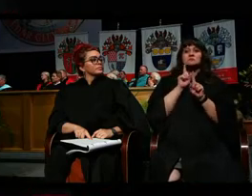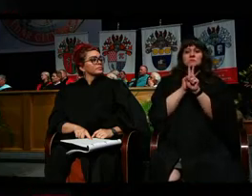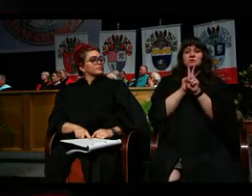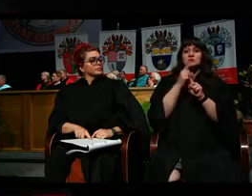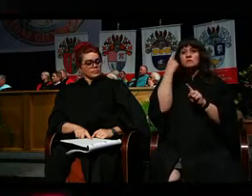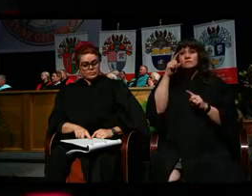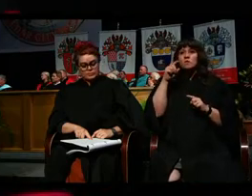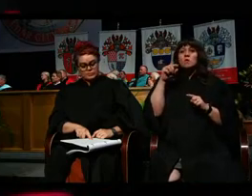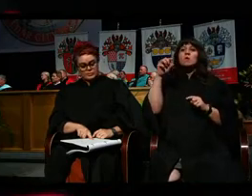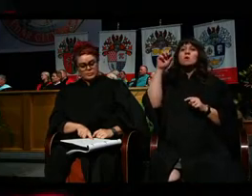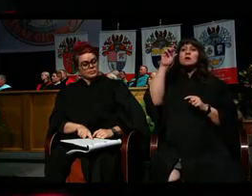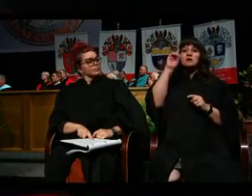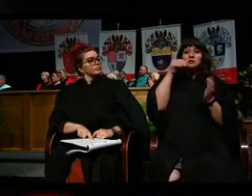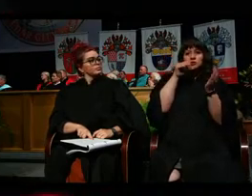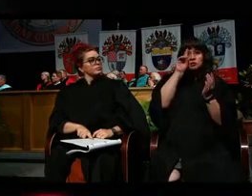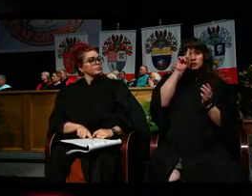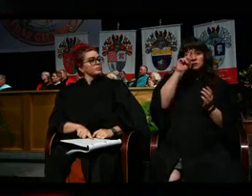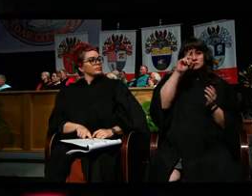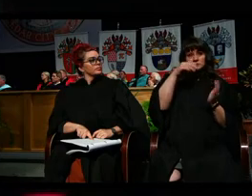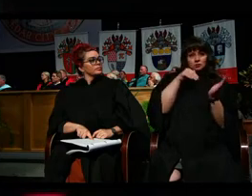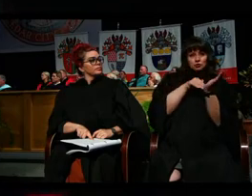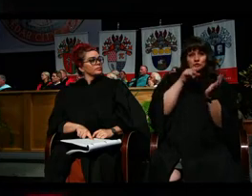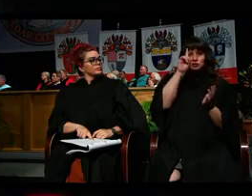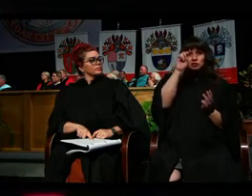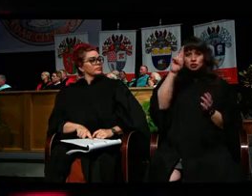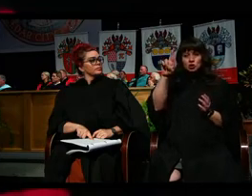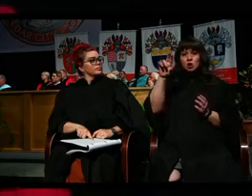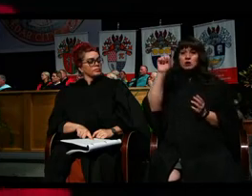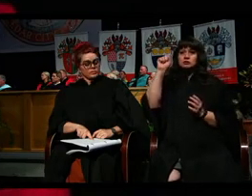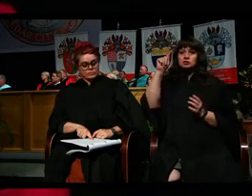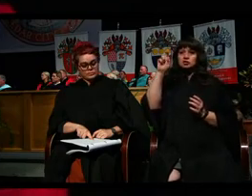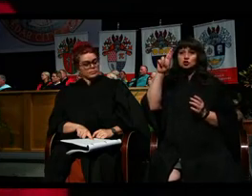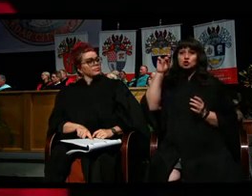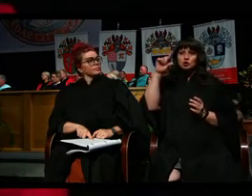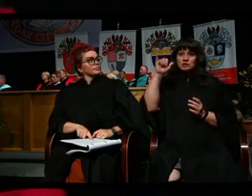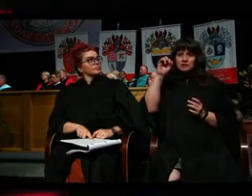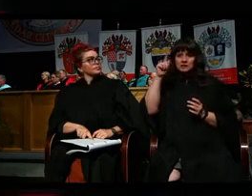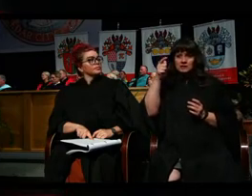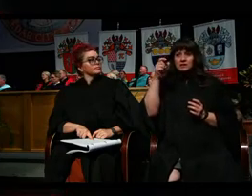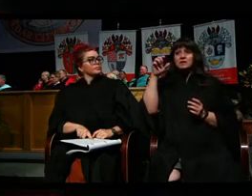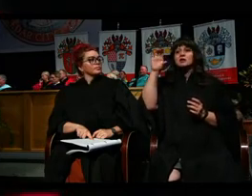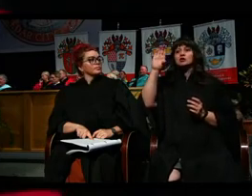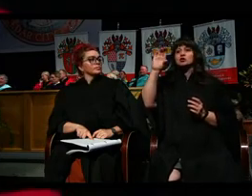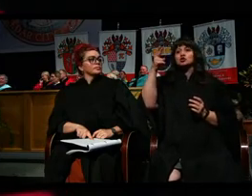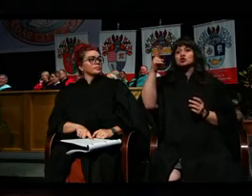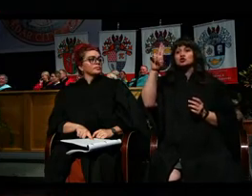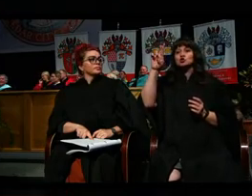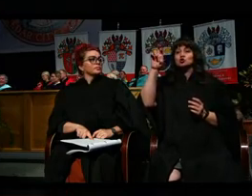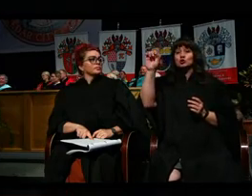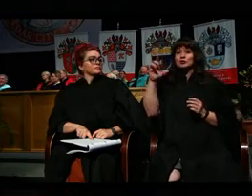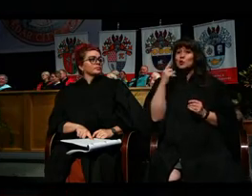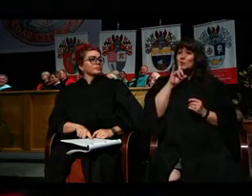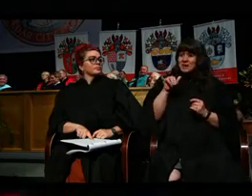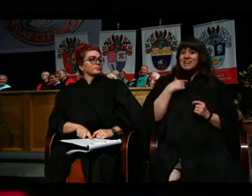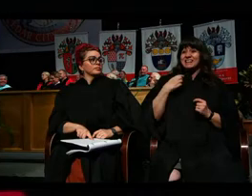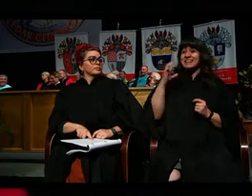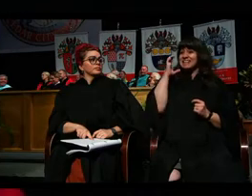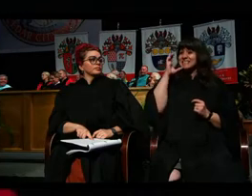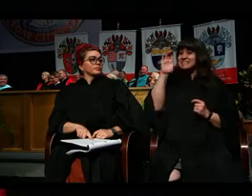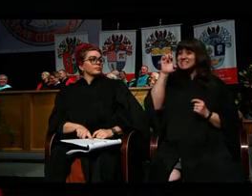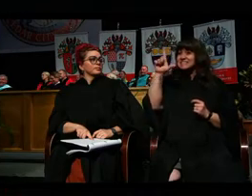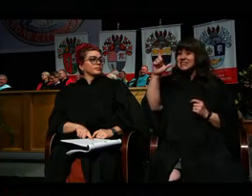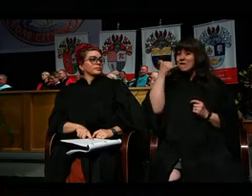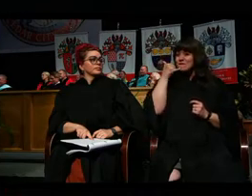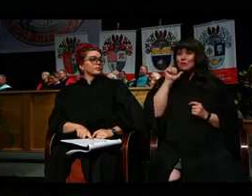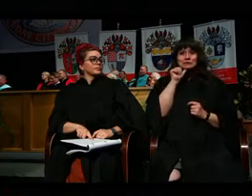Sterling Church. Can I just say I'm really glad cell phones did not exist when we were in college. We had a lot more fun.